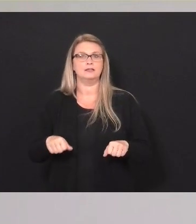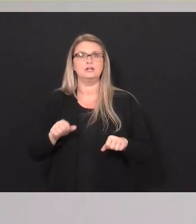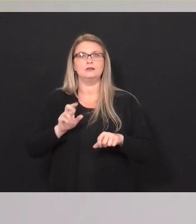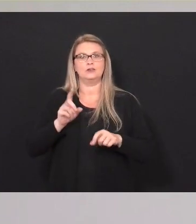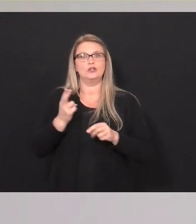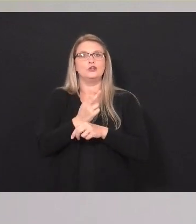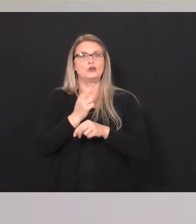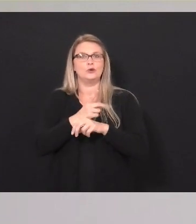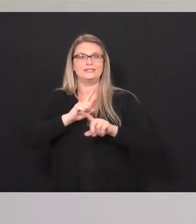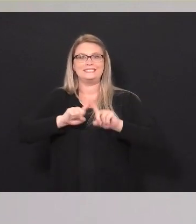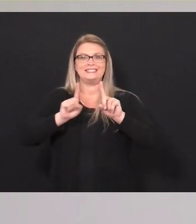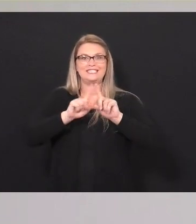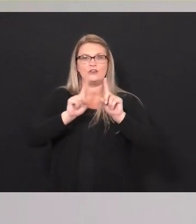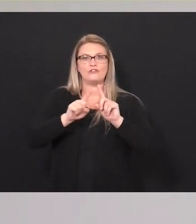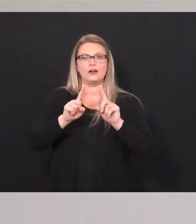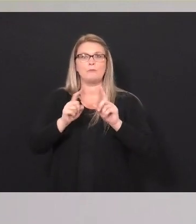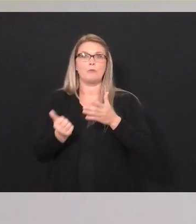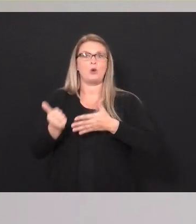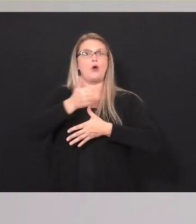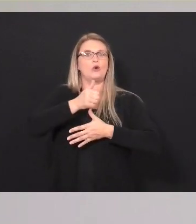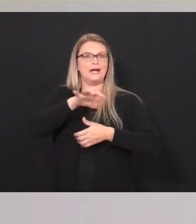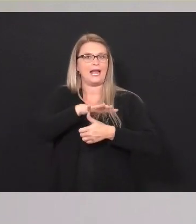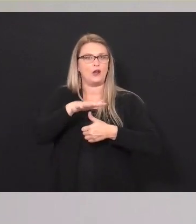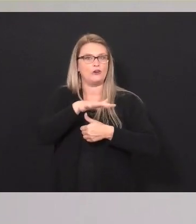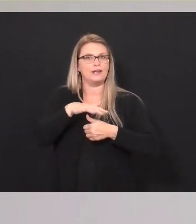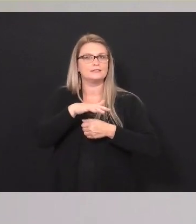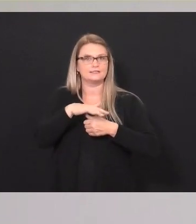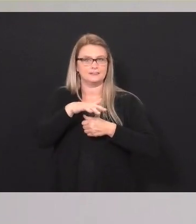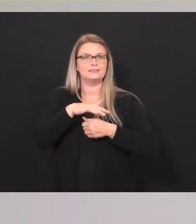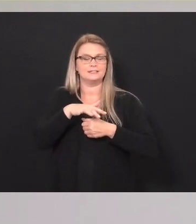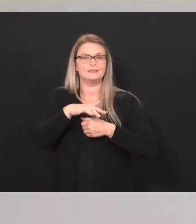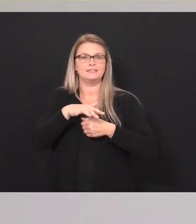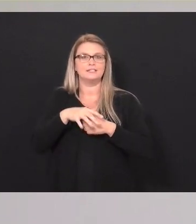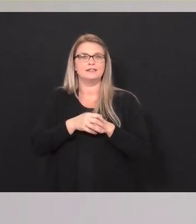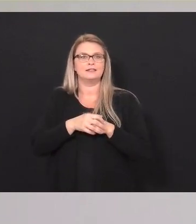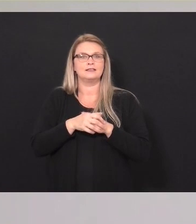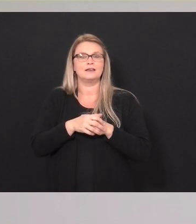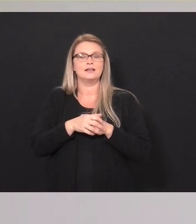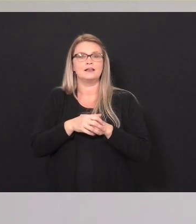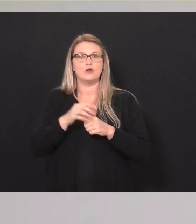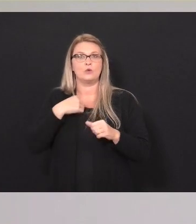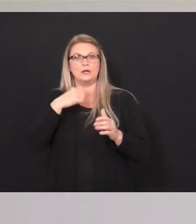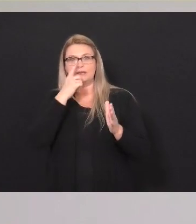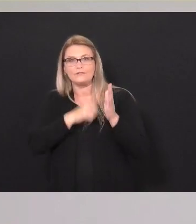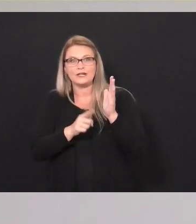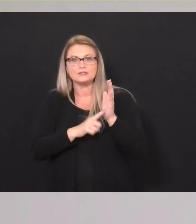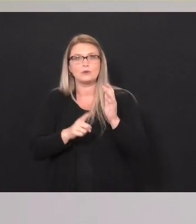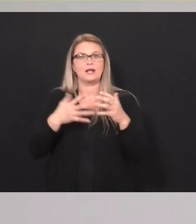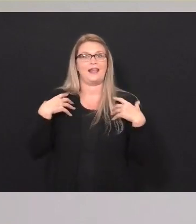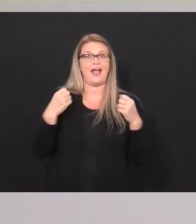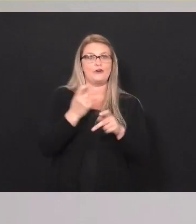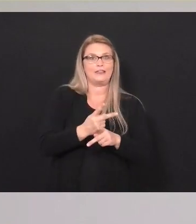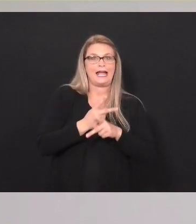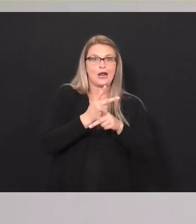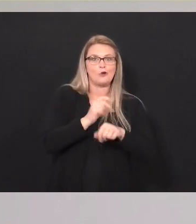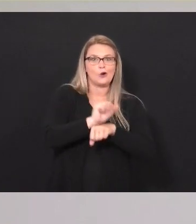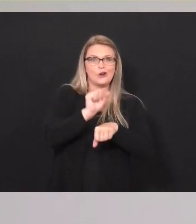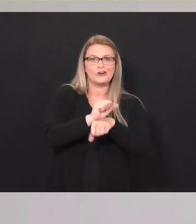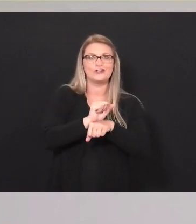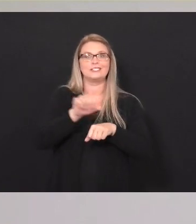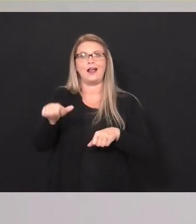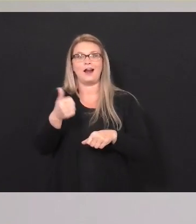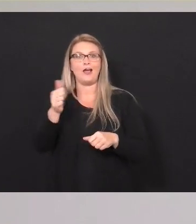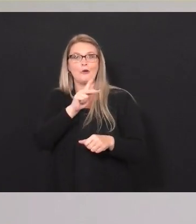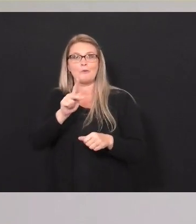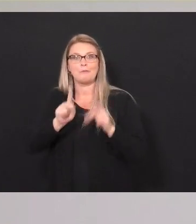high priority areas, which include case and outbreak investigation, healthcare worker and other essential service